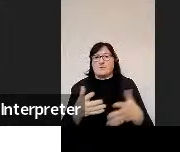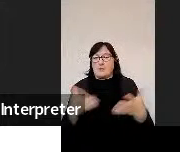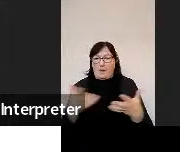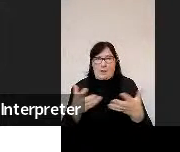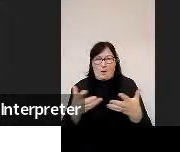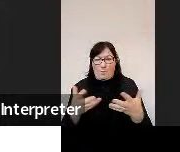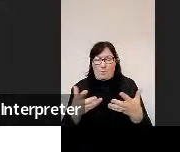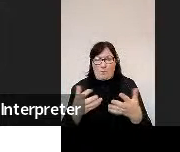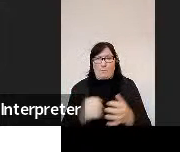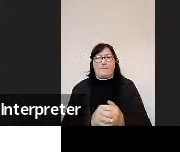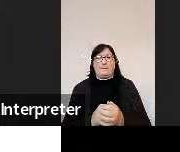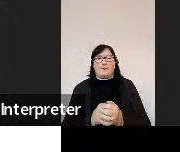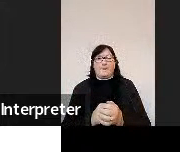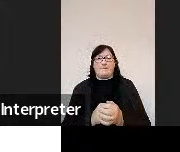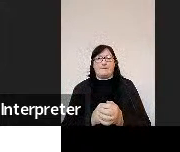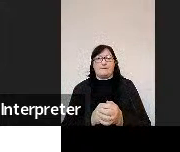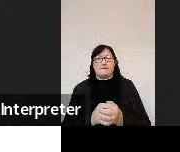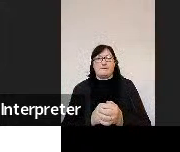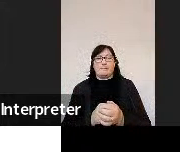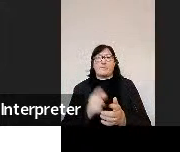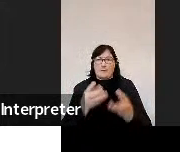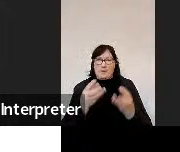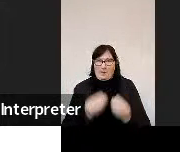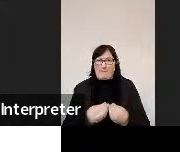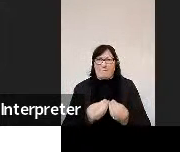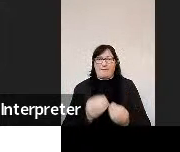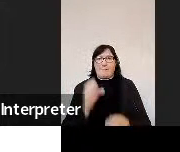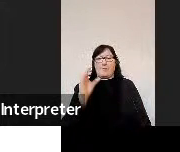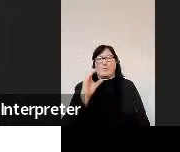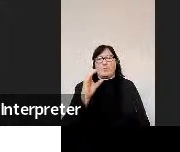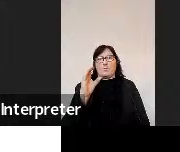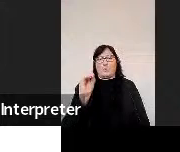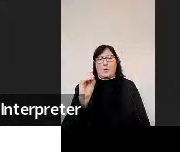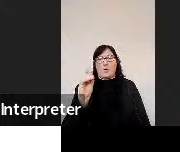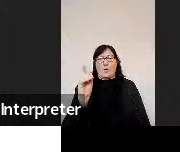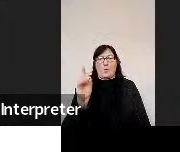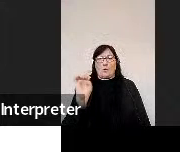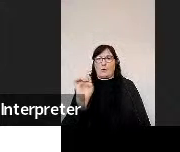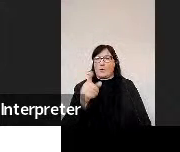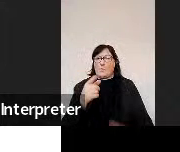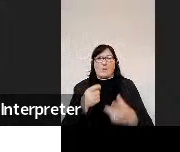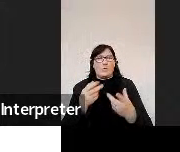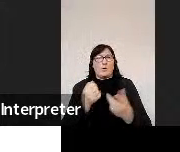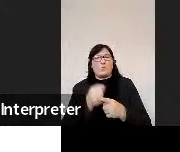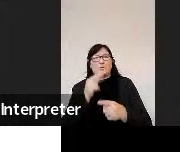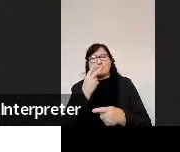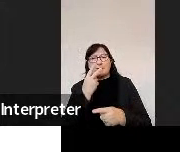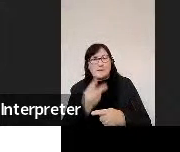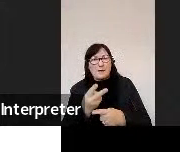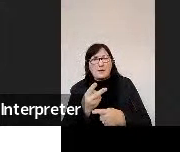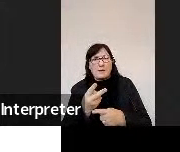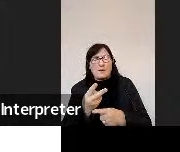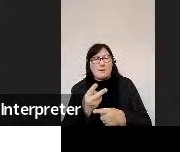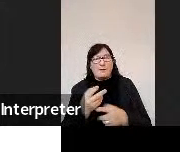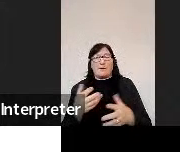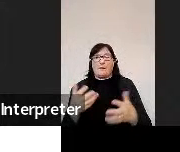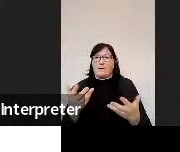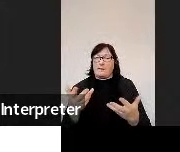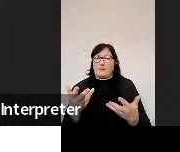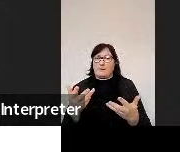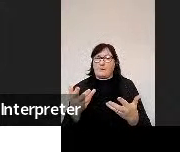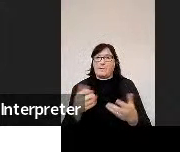have an existing customs code and you don't see it on the screen, but you still continue to select